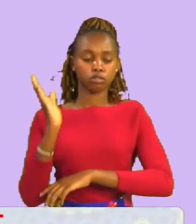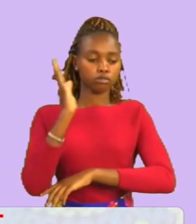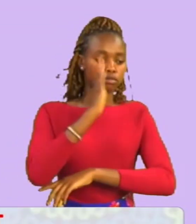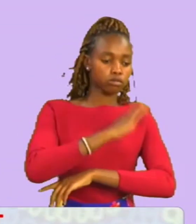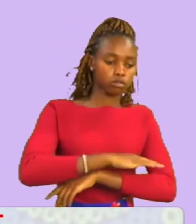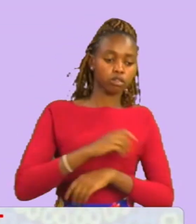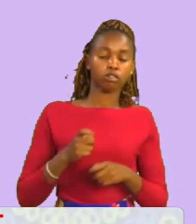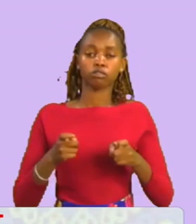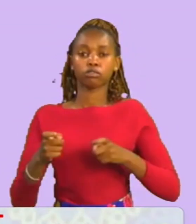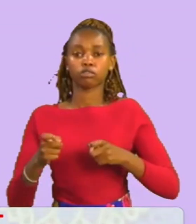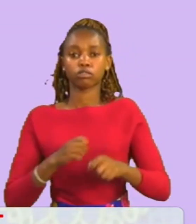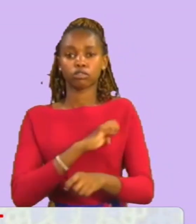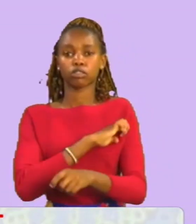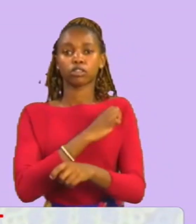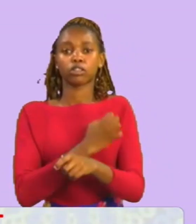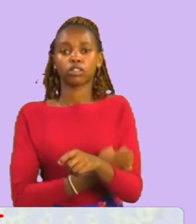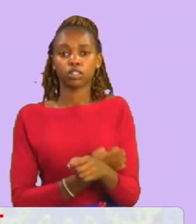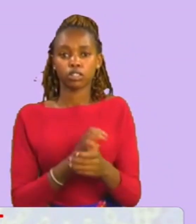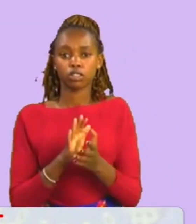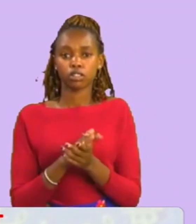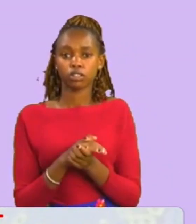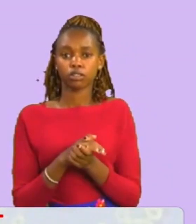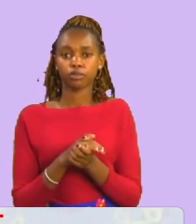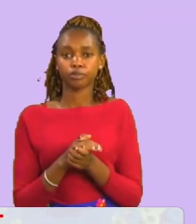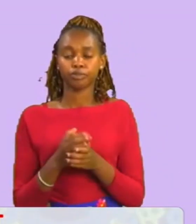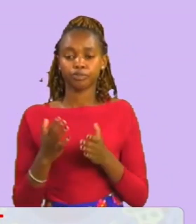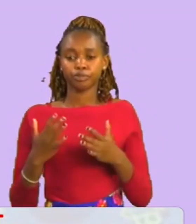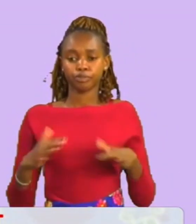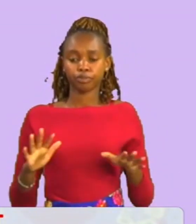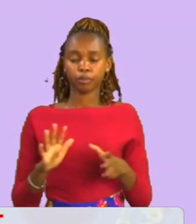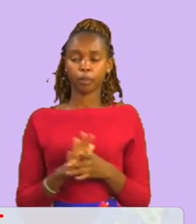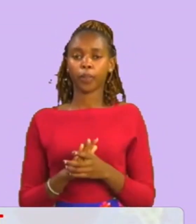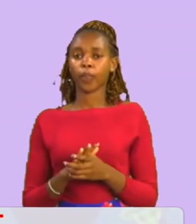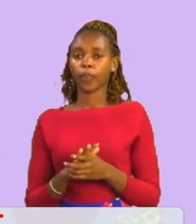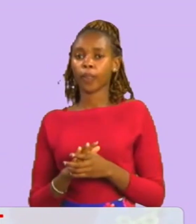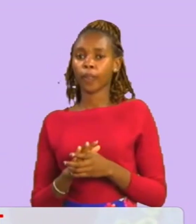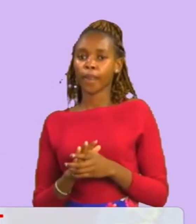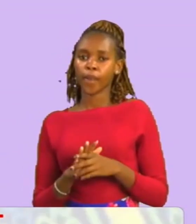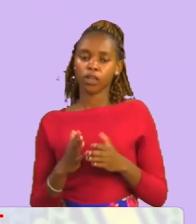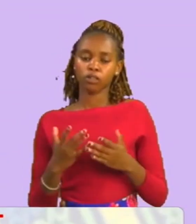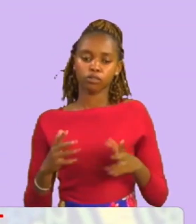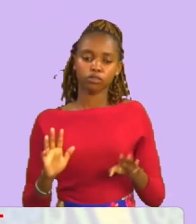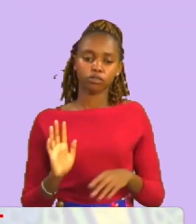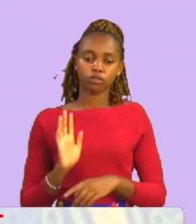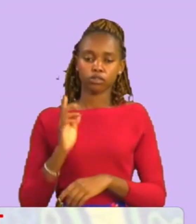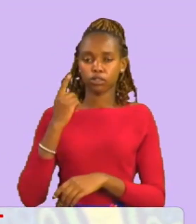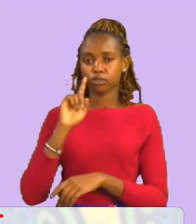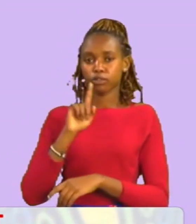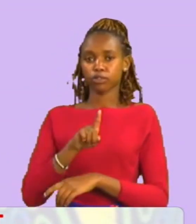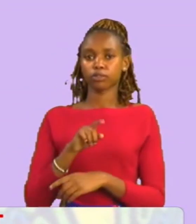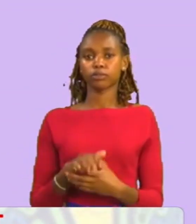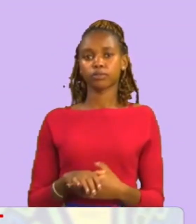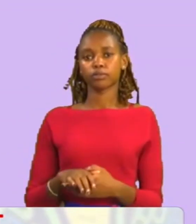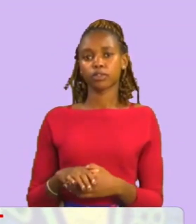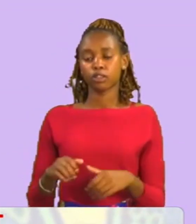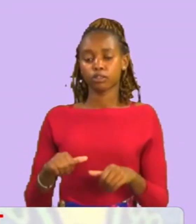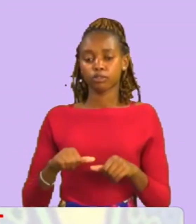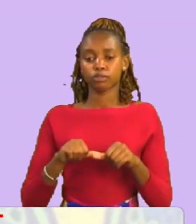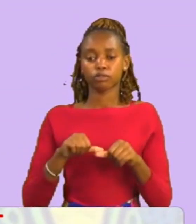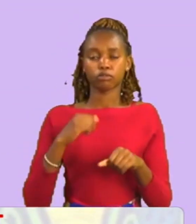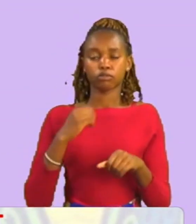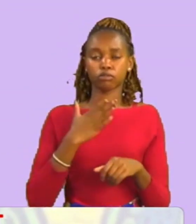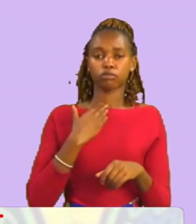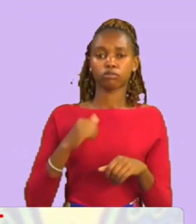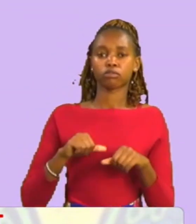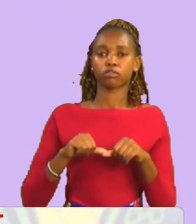control the vibes, but then again tukiendelea to start we release. We give them. You know, tunawaachia sasa kuna tunataka kuendelea kulala kwa sababu vile KHENDI nimekwambia this is